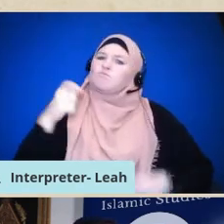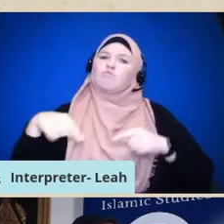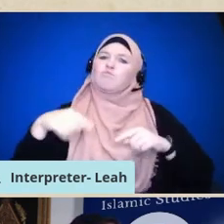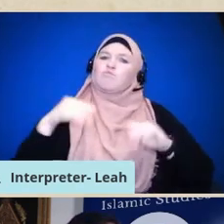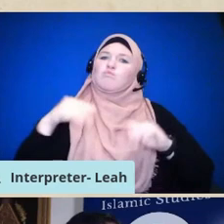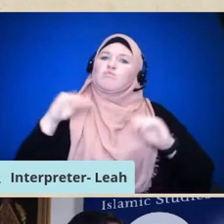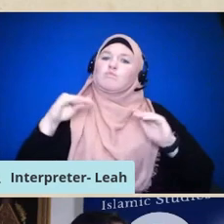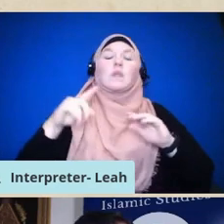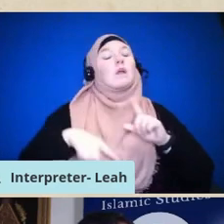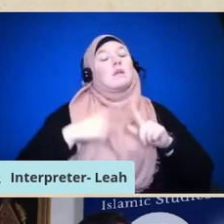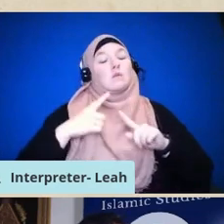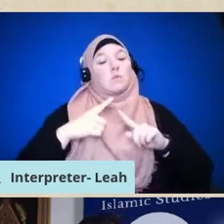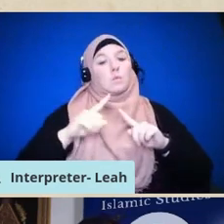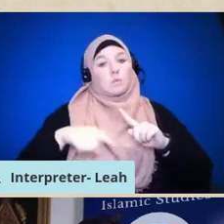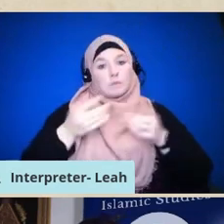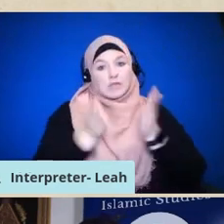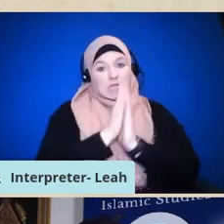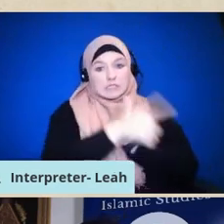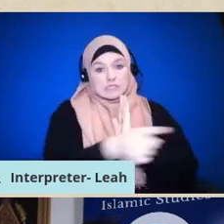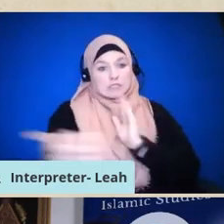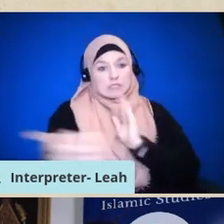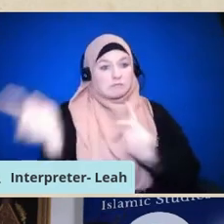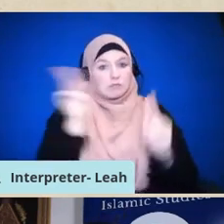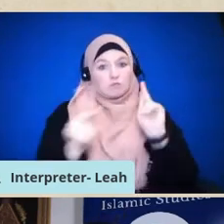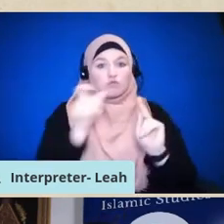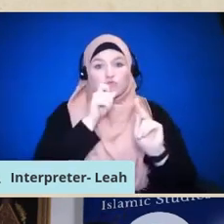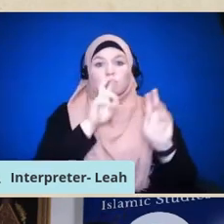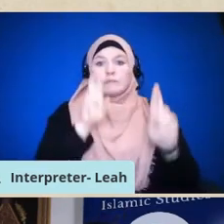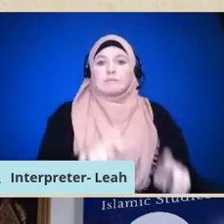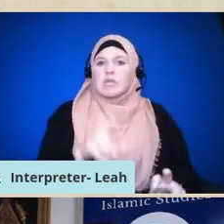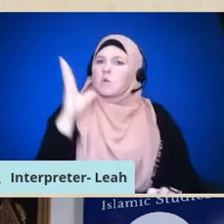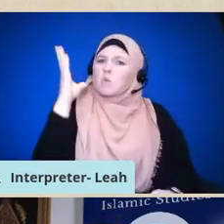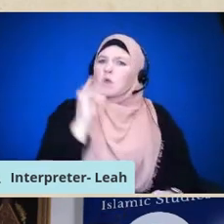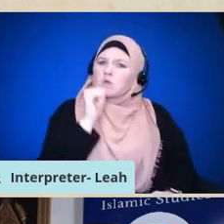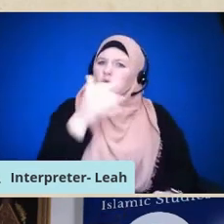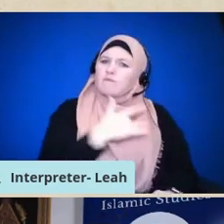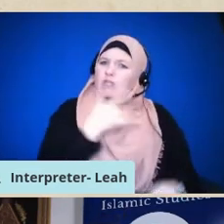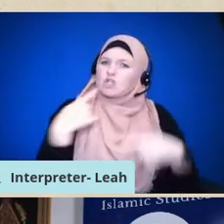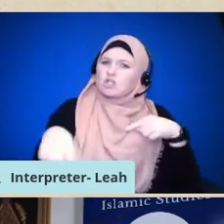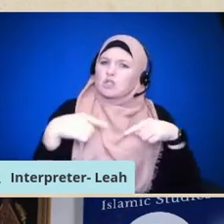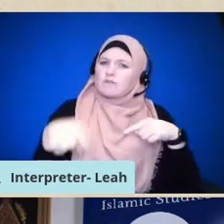we asked people, those people who responded that why they don't feel